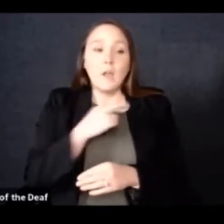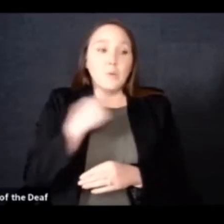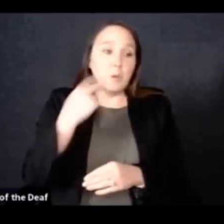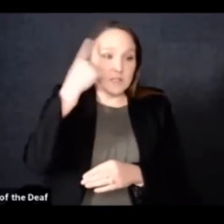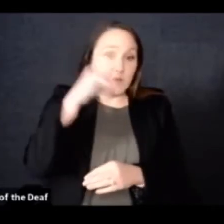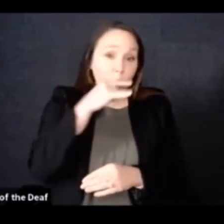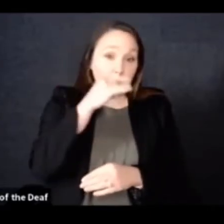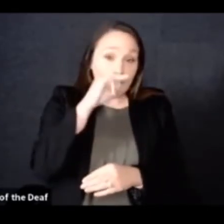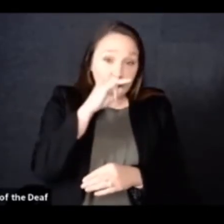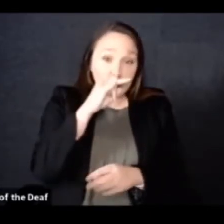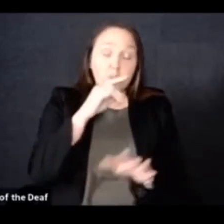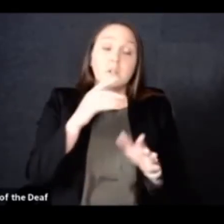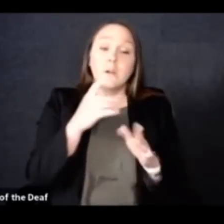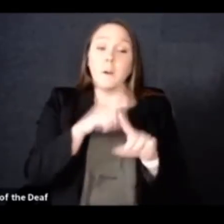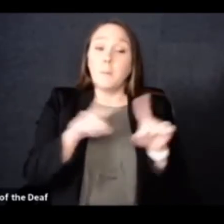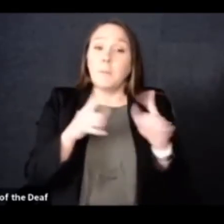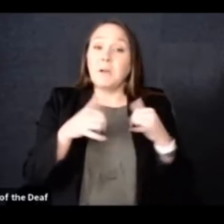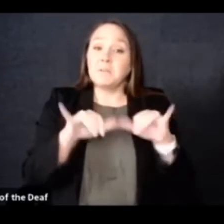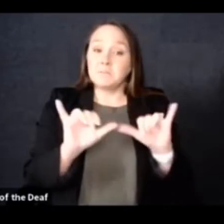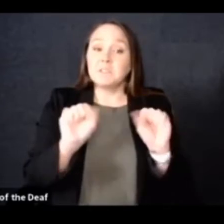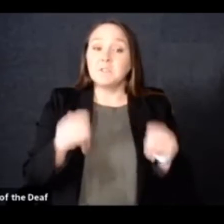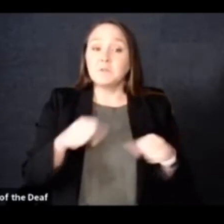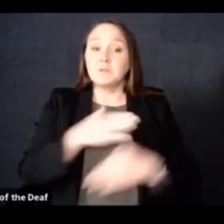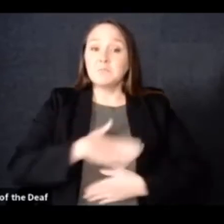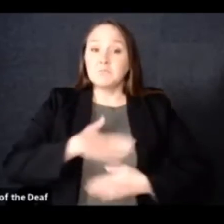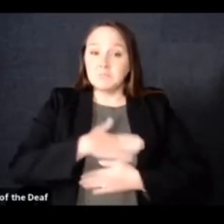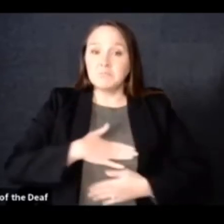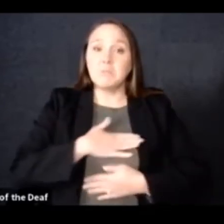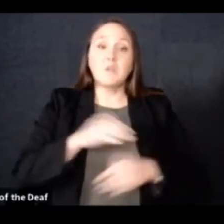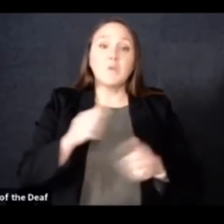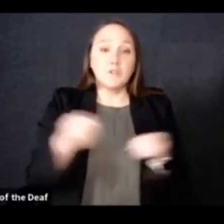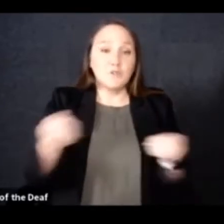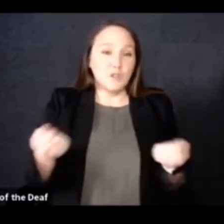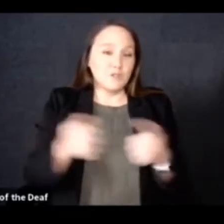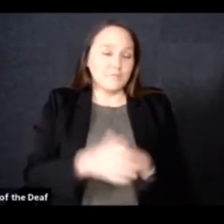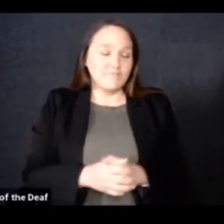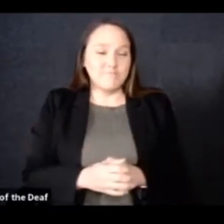children while still getting to engage with the trick-or-treaters.